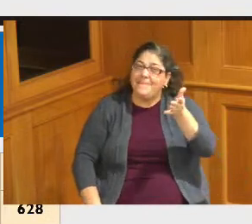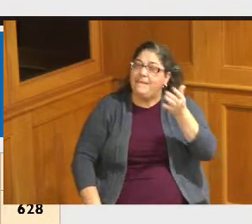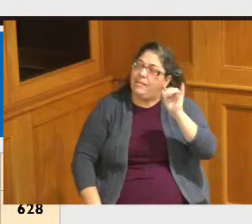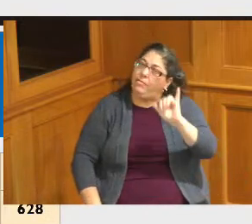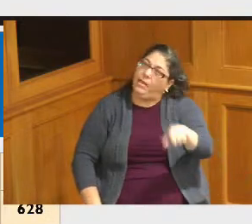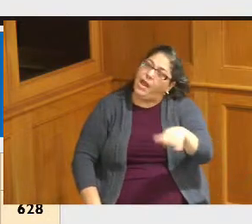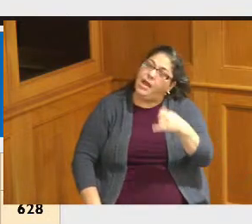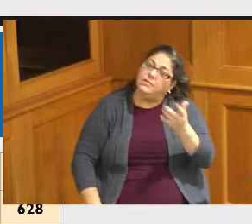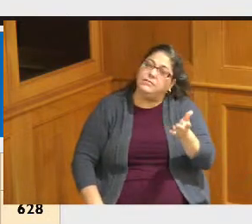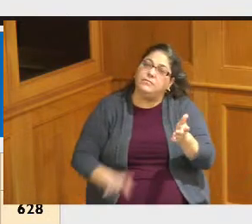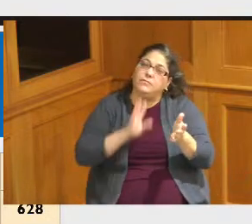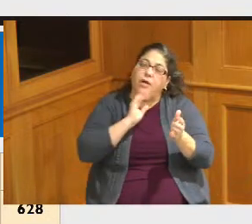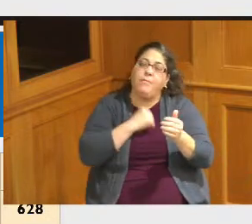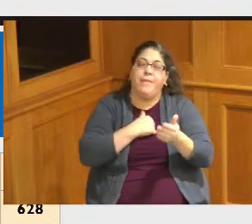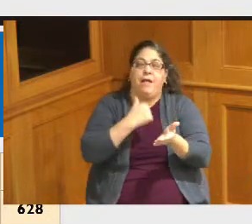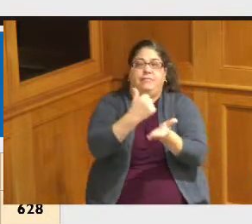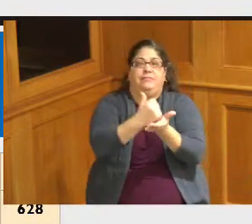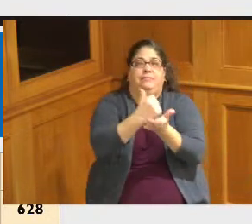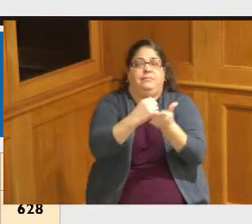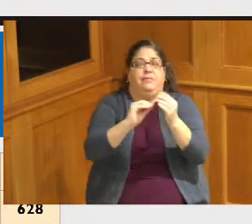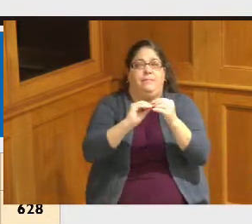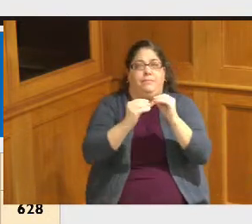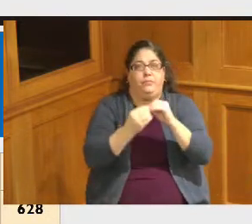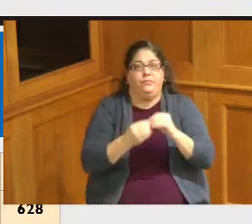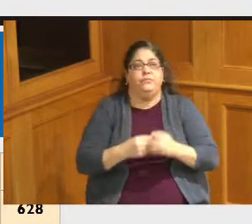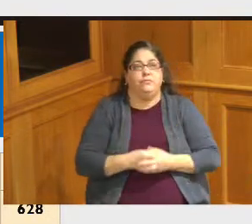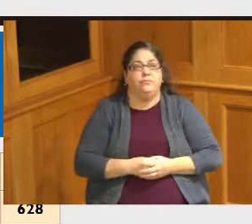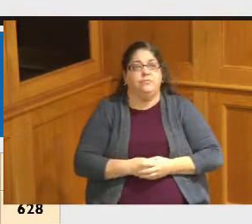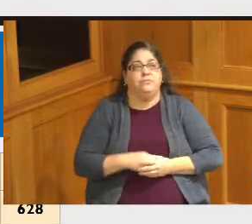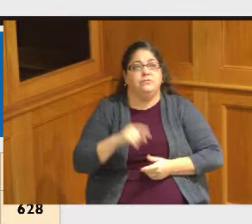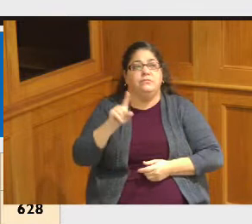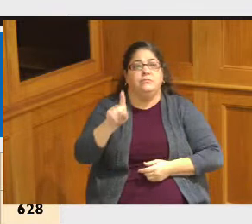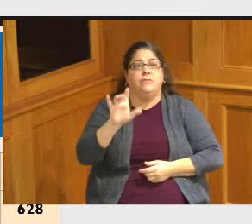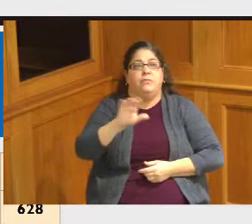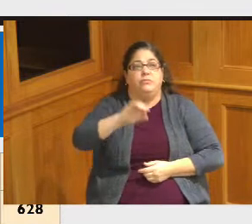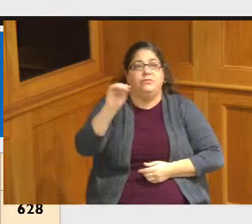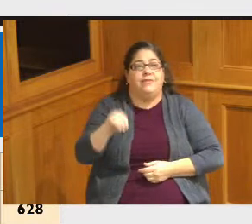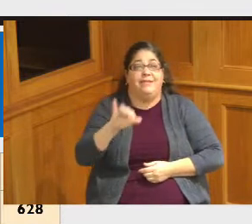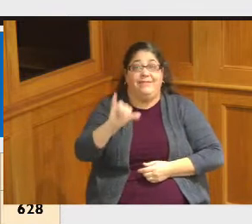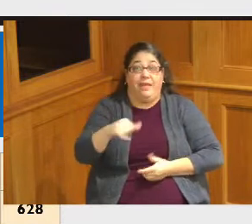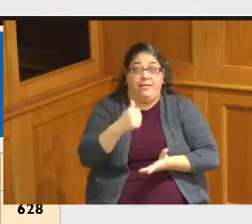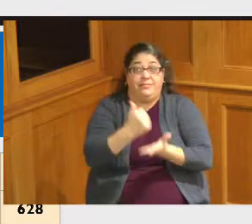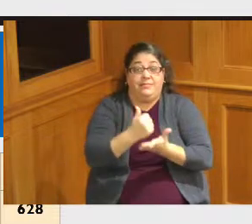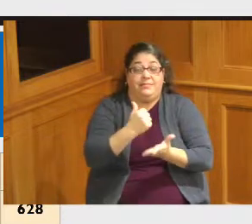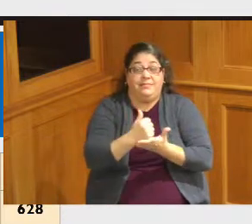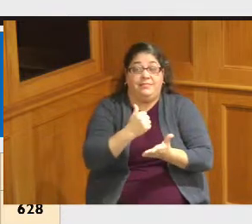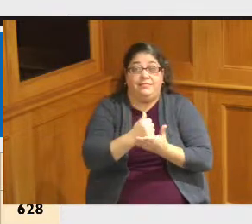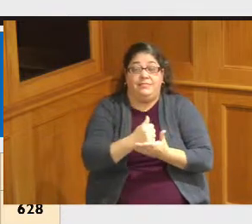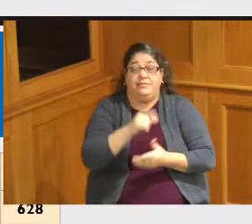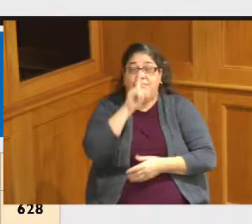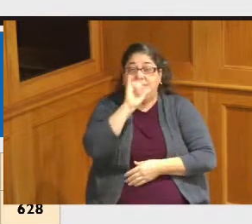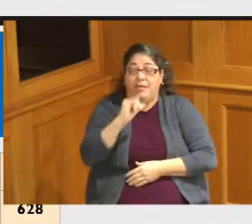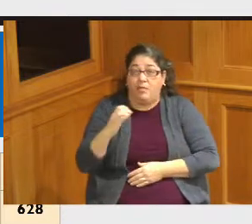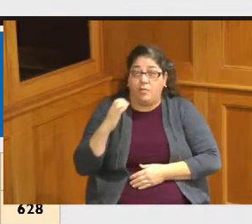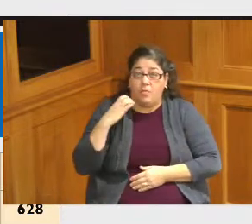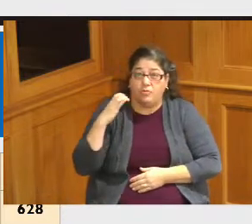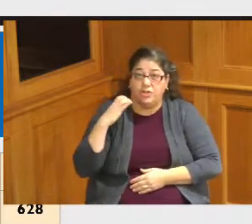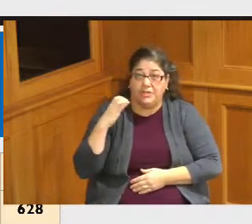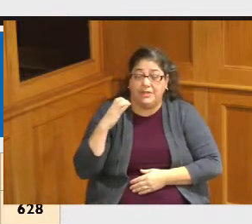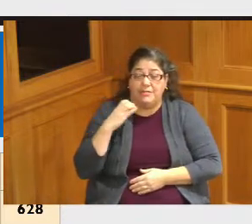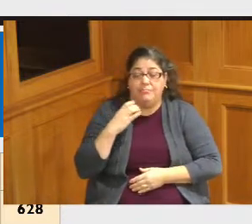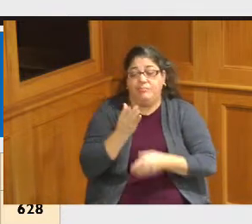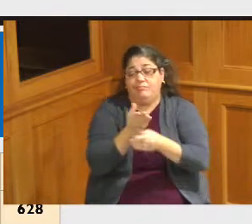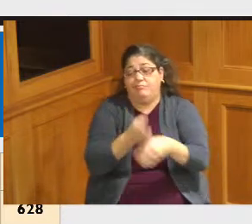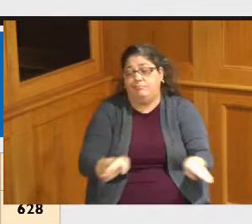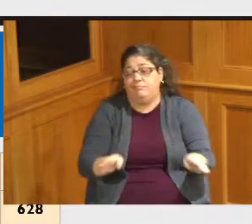our assistance numbers look like. 100% of that assistance is coaching, but you can split